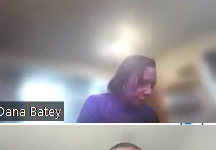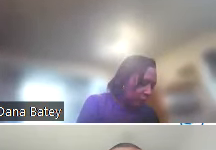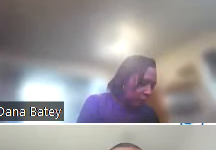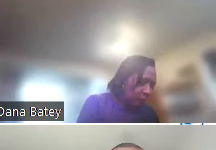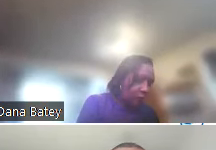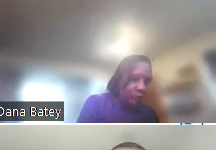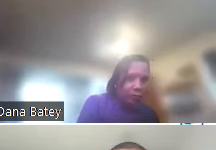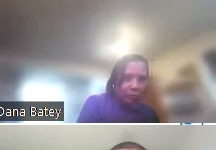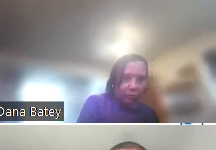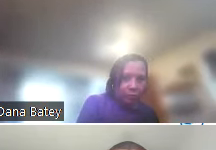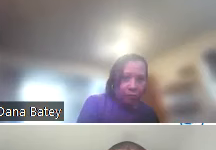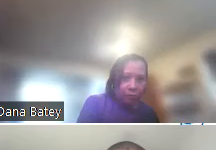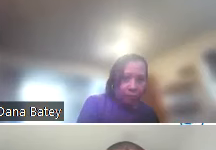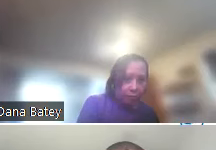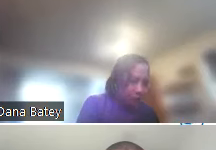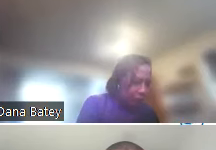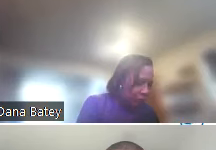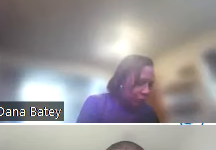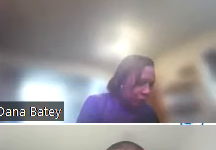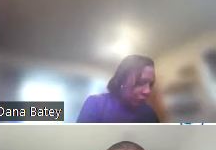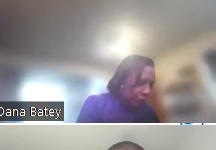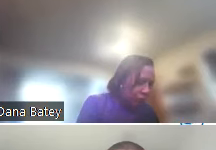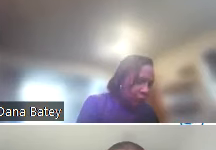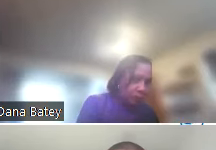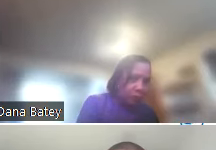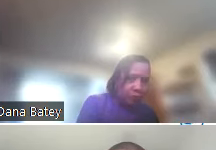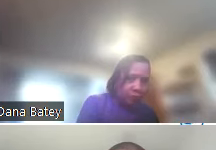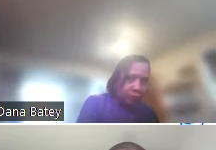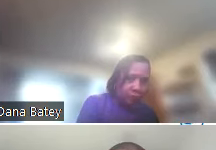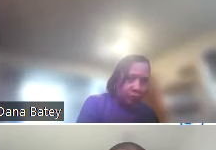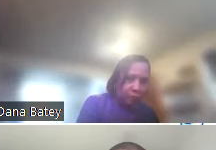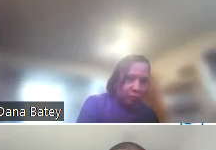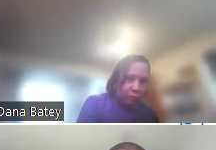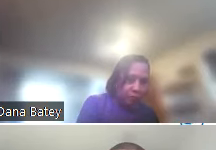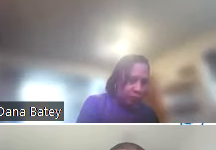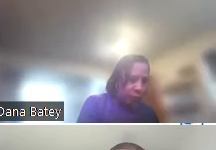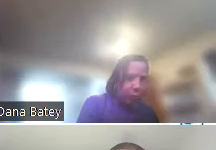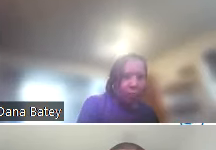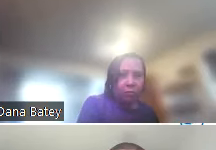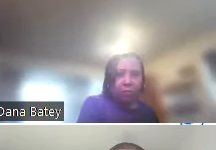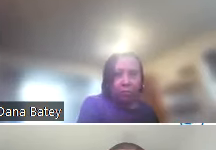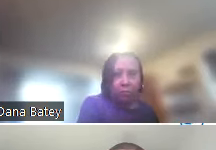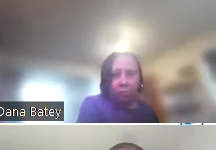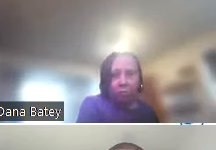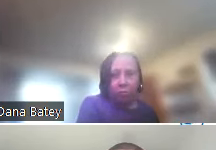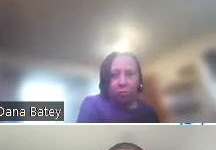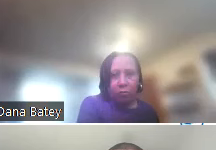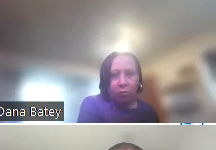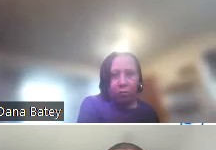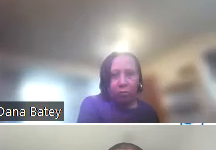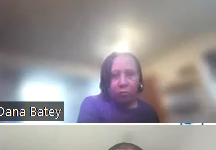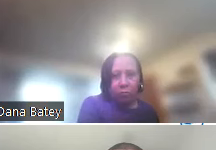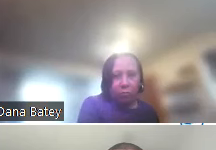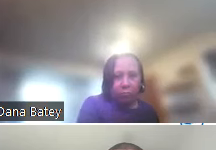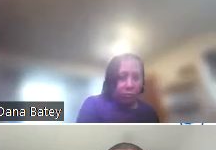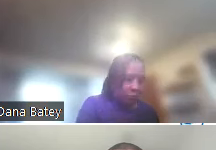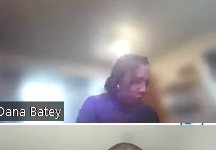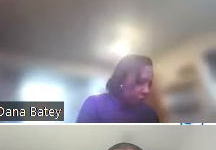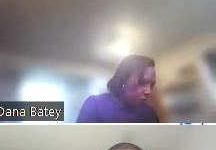very similar information. Just wanted to let you guys know these are the different entities that are responsible and